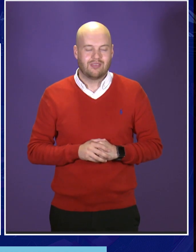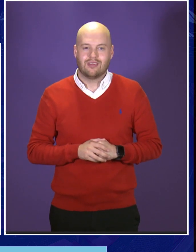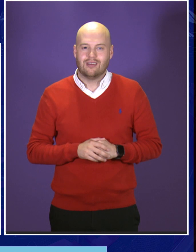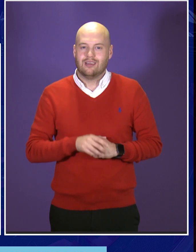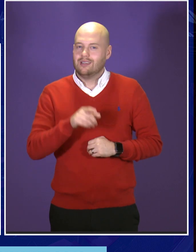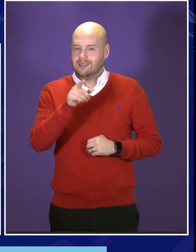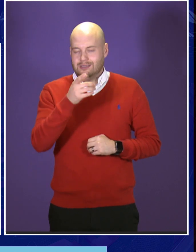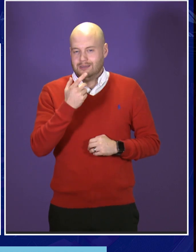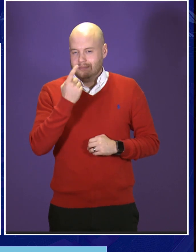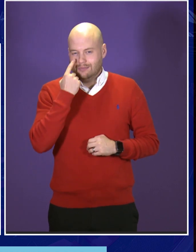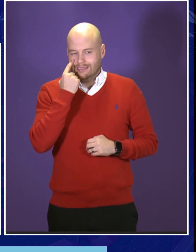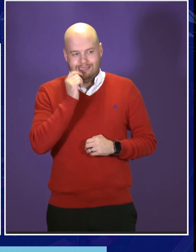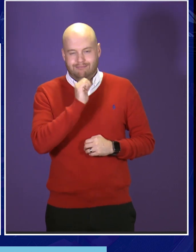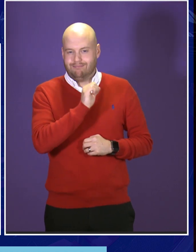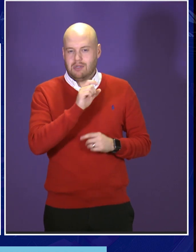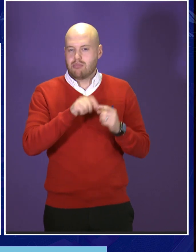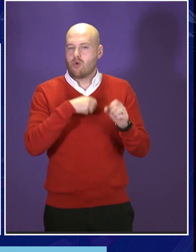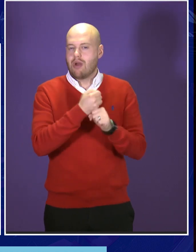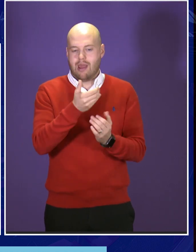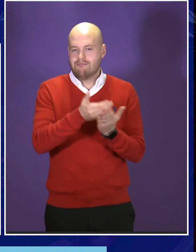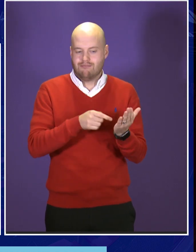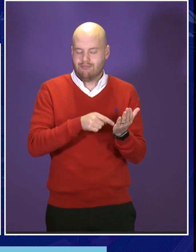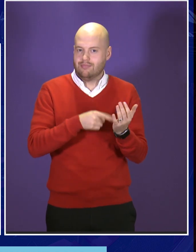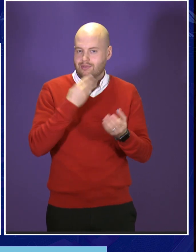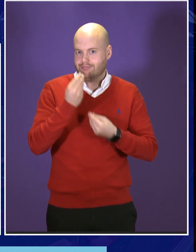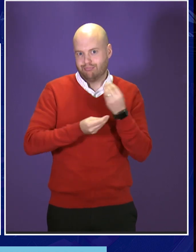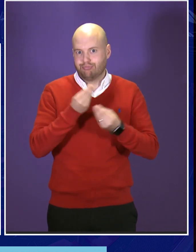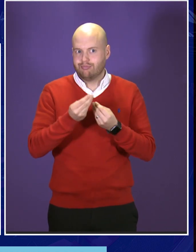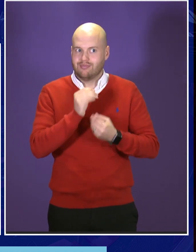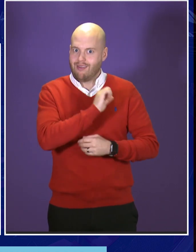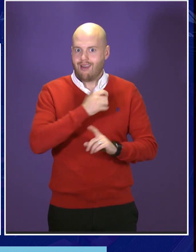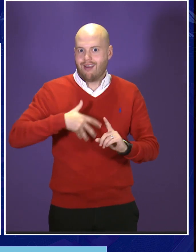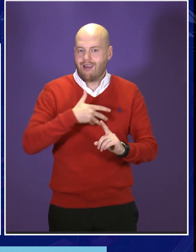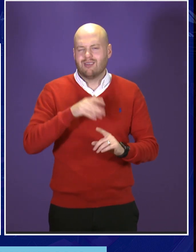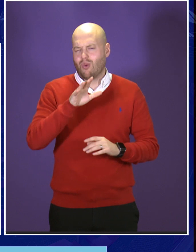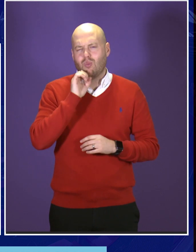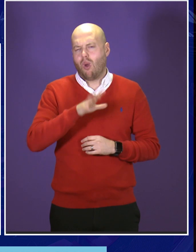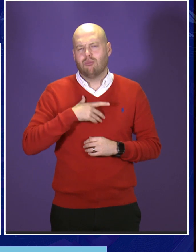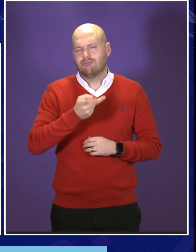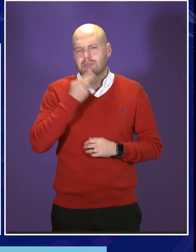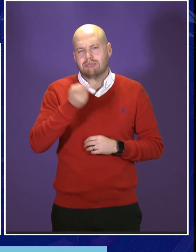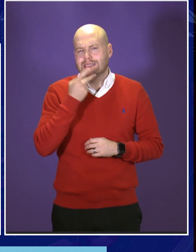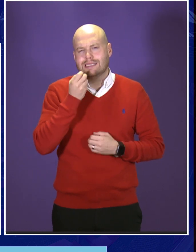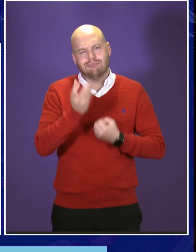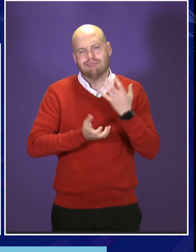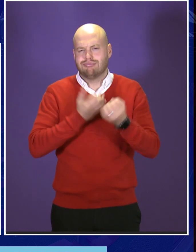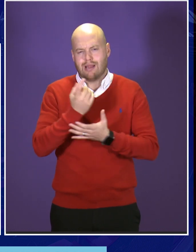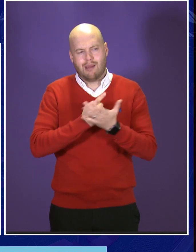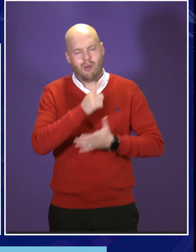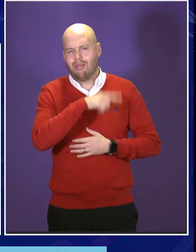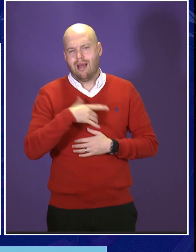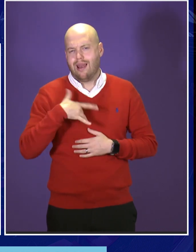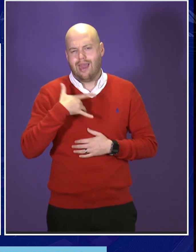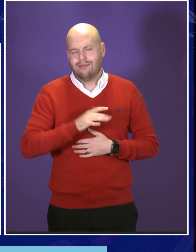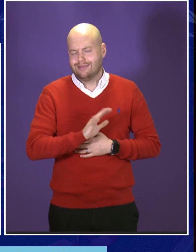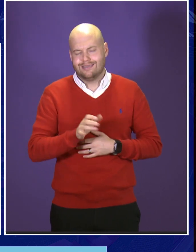You've seen their bios in the program brochures, so beautifully prepared by the summit, so I will not repeat anything about their